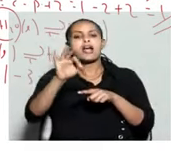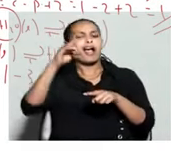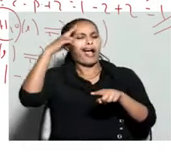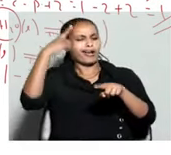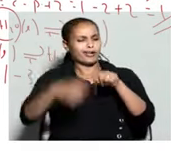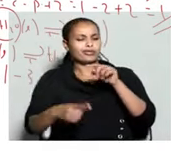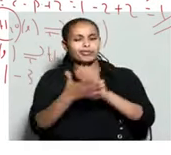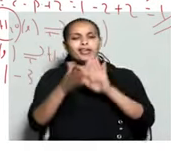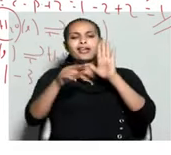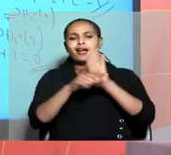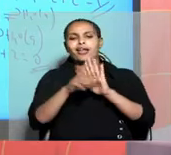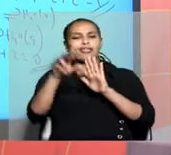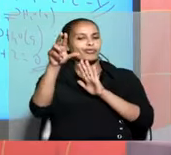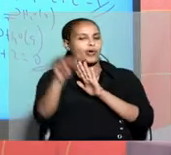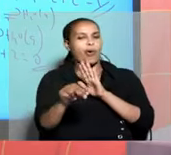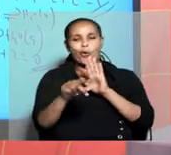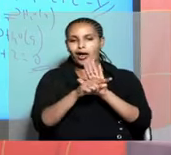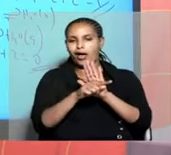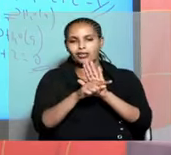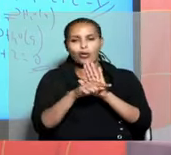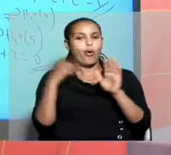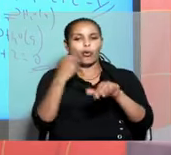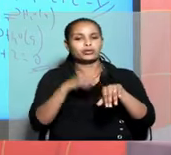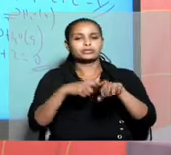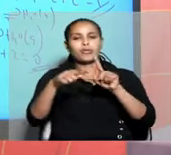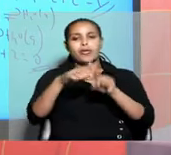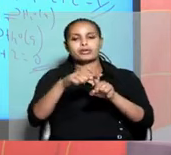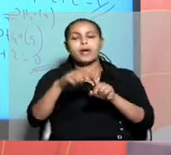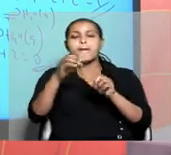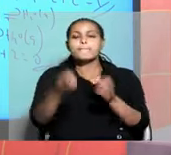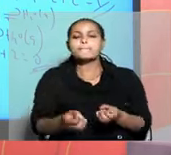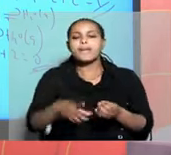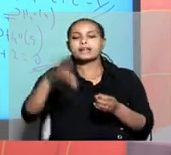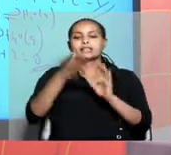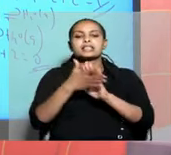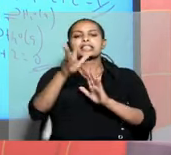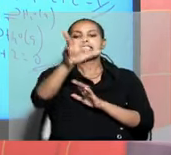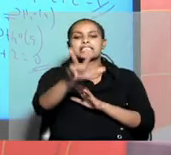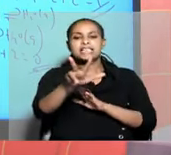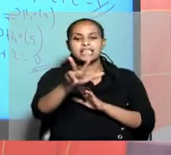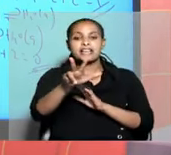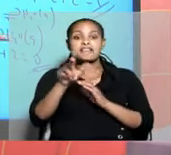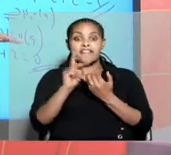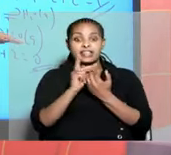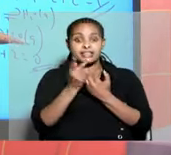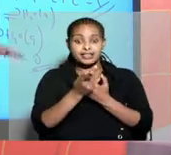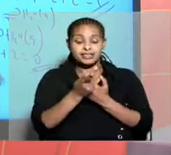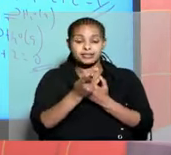cannot be negative. Therefore, a maximum of 3 phases